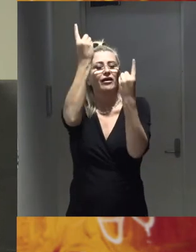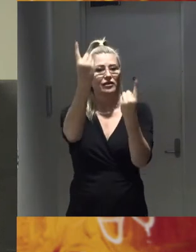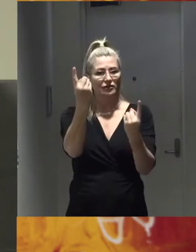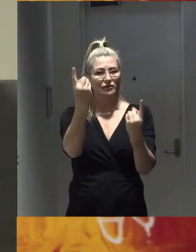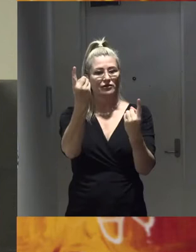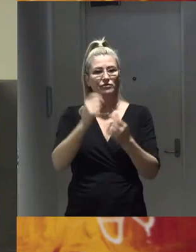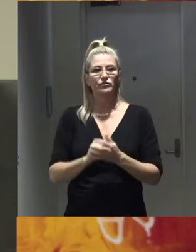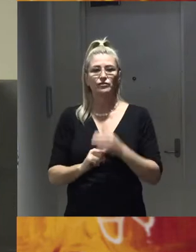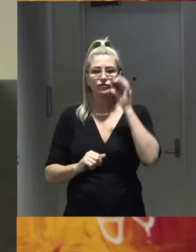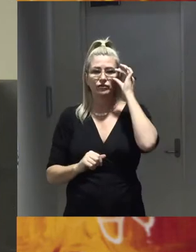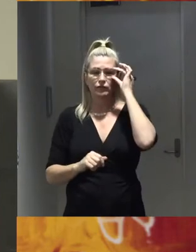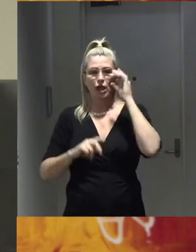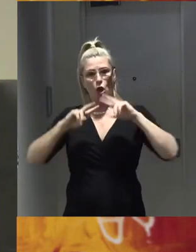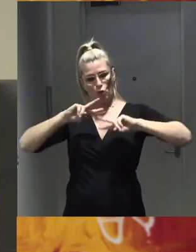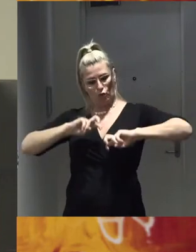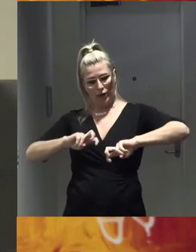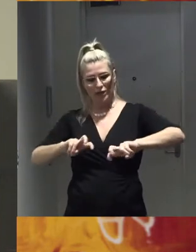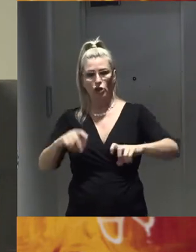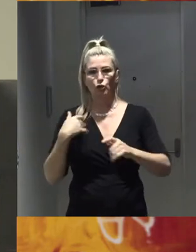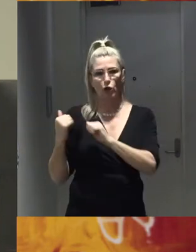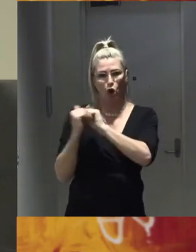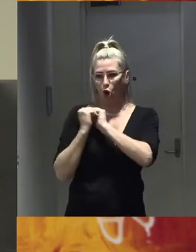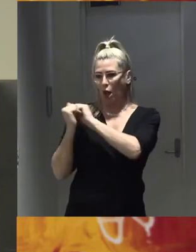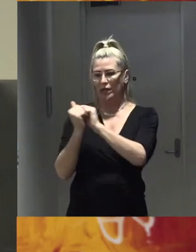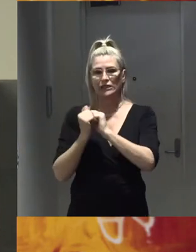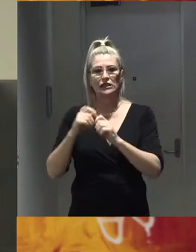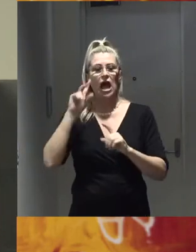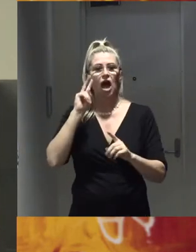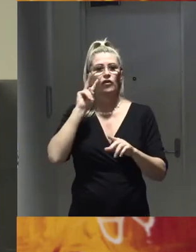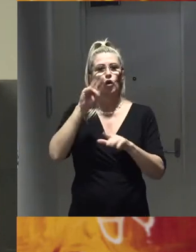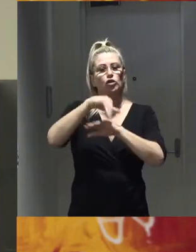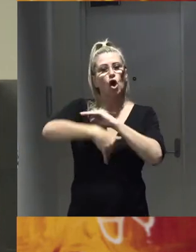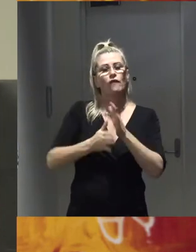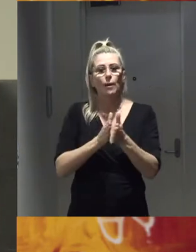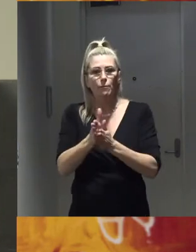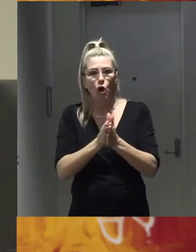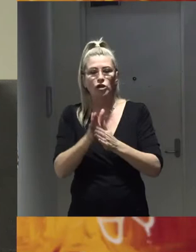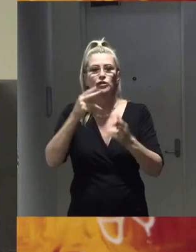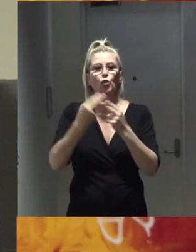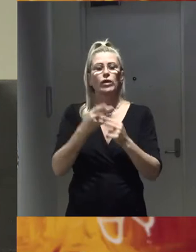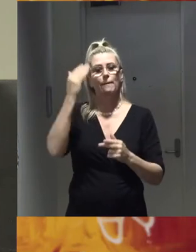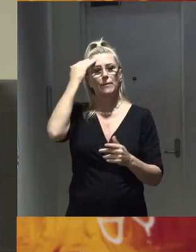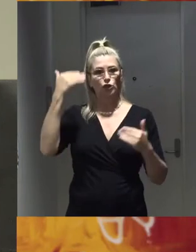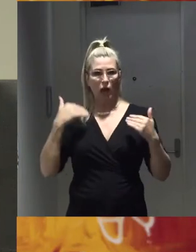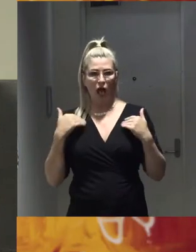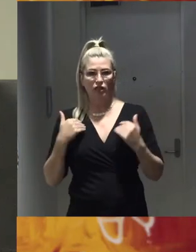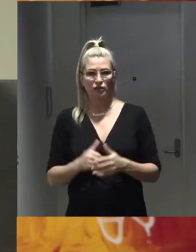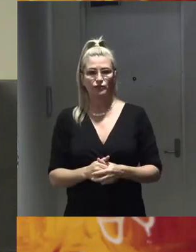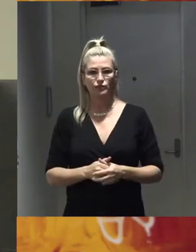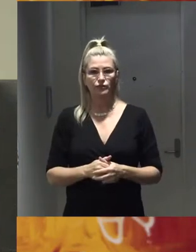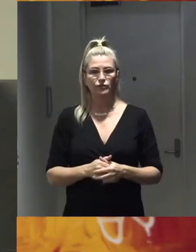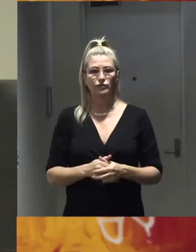Research conducted with colleagues has also studied inner motives in relation to mental health.